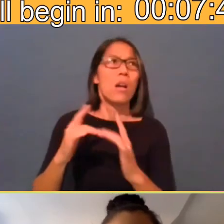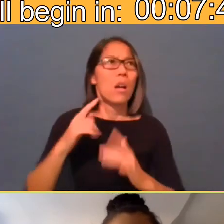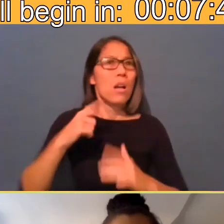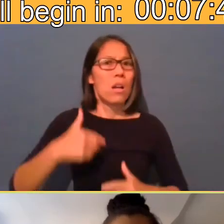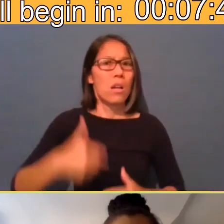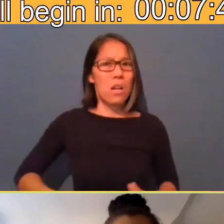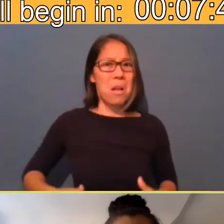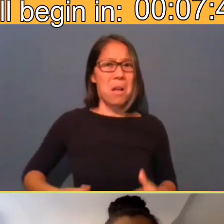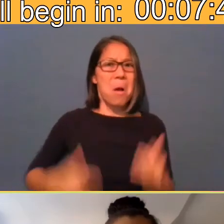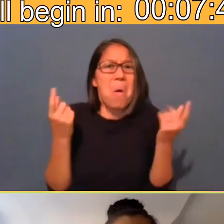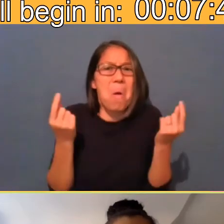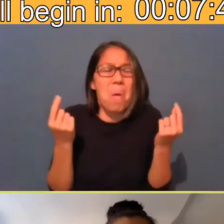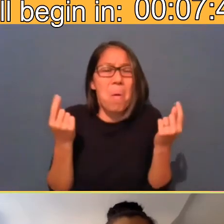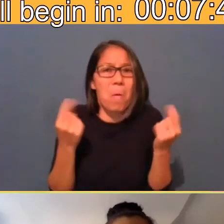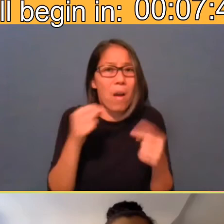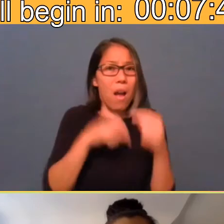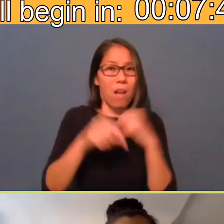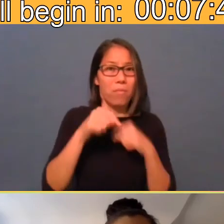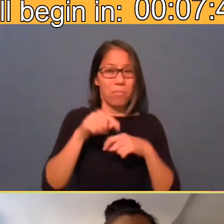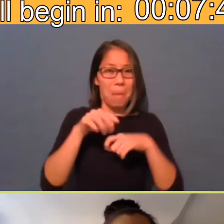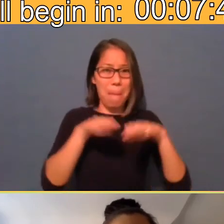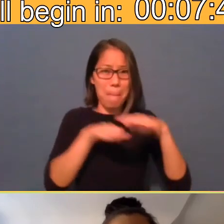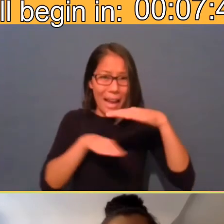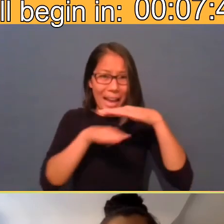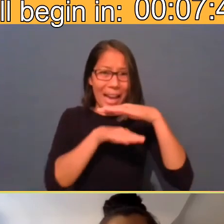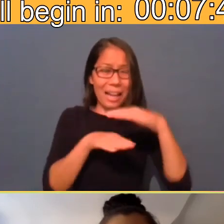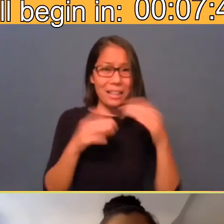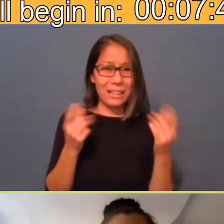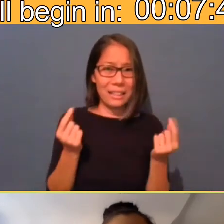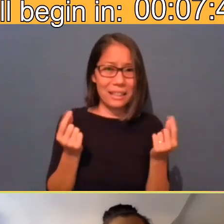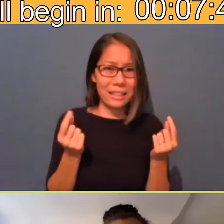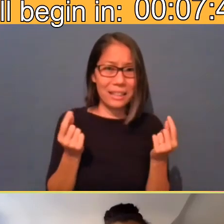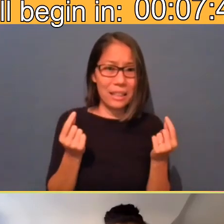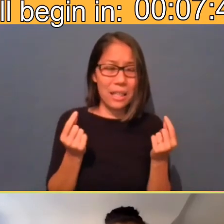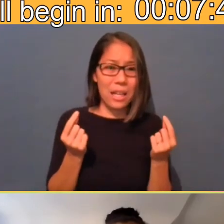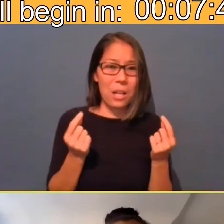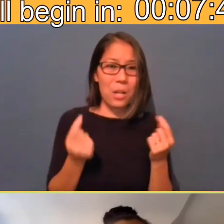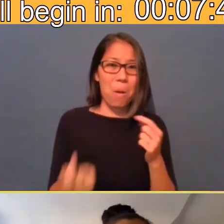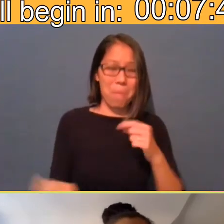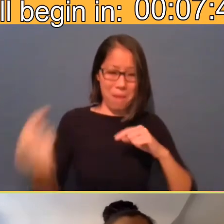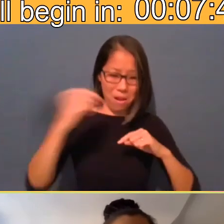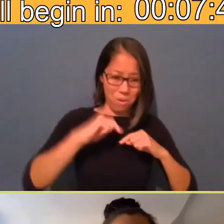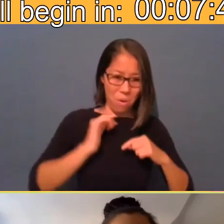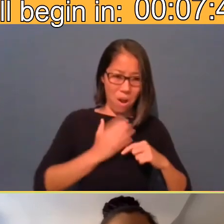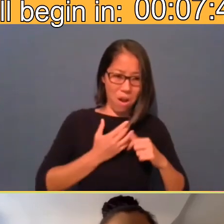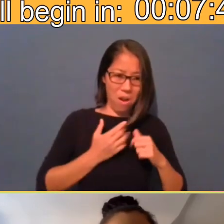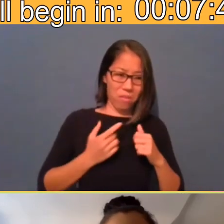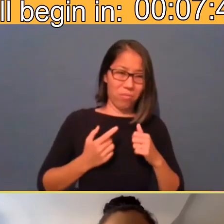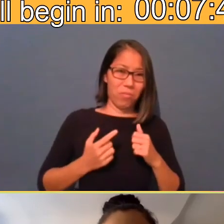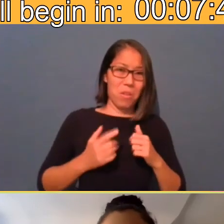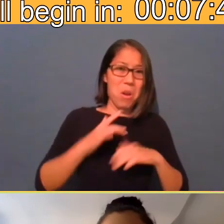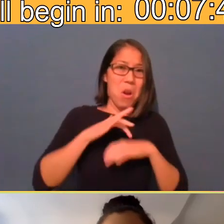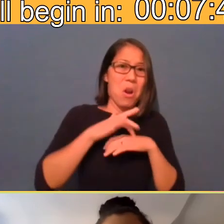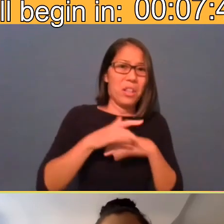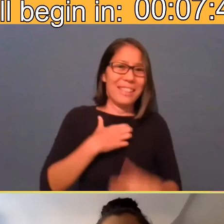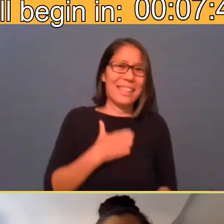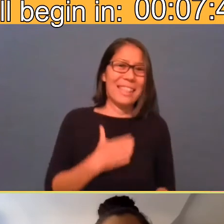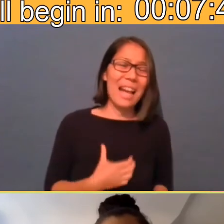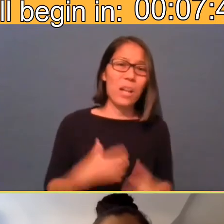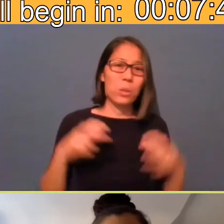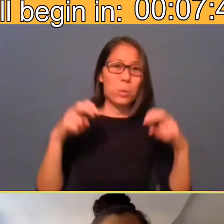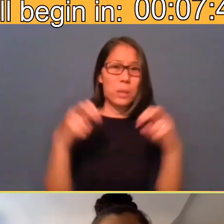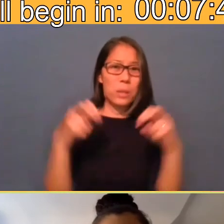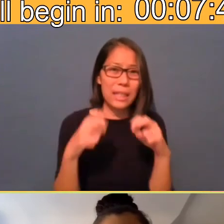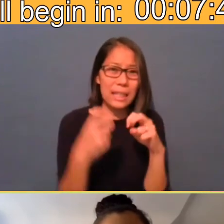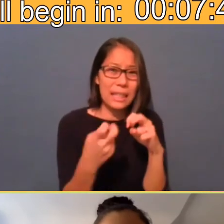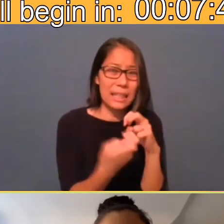back to the basics? How do we go back to our primitive desires to sit together